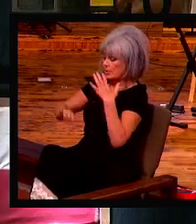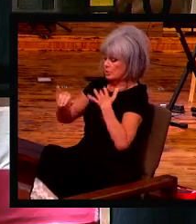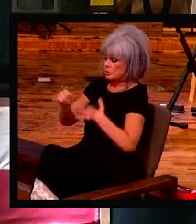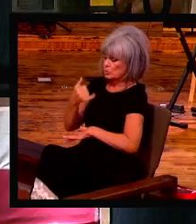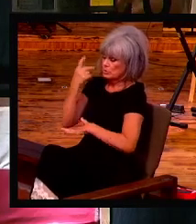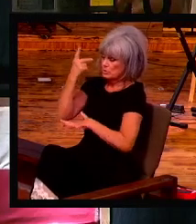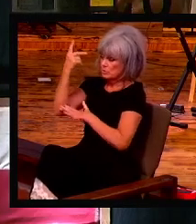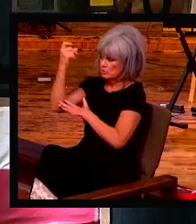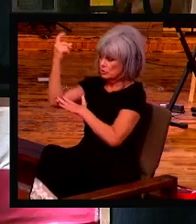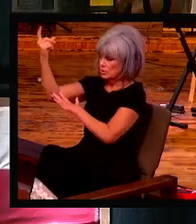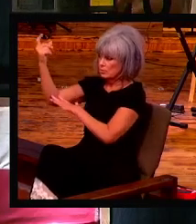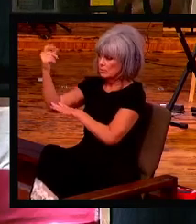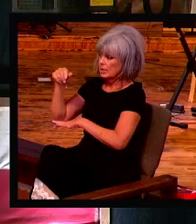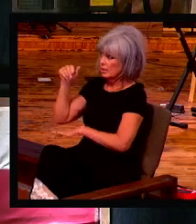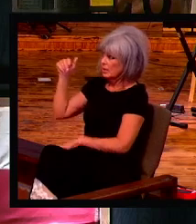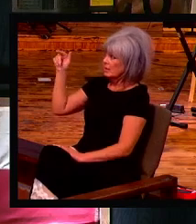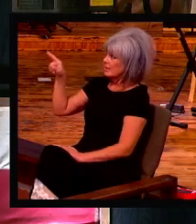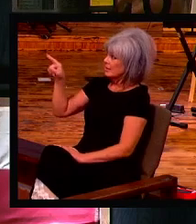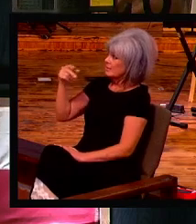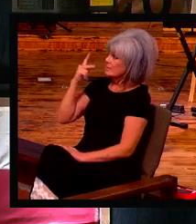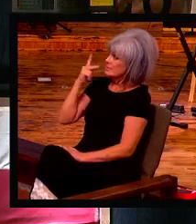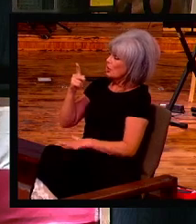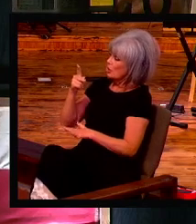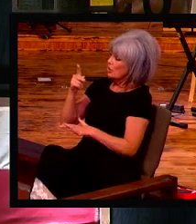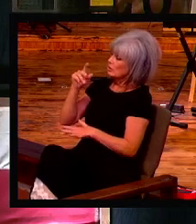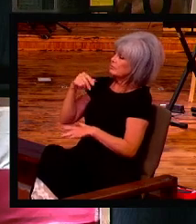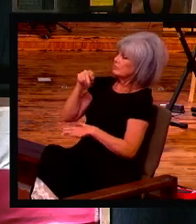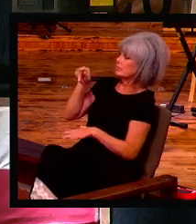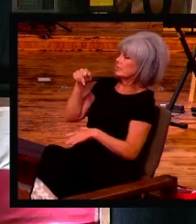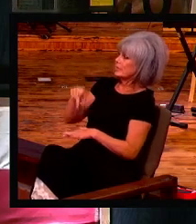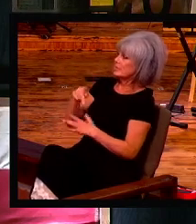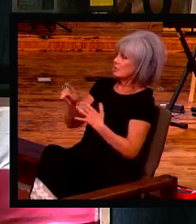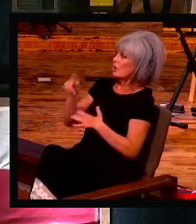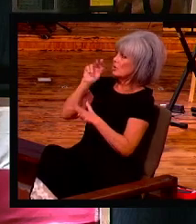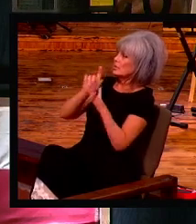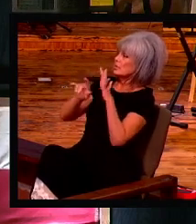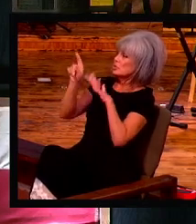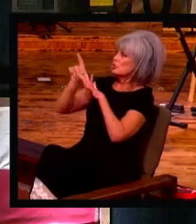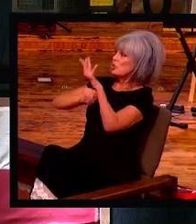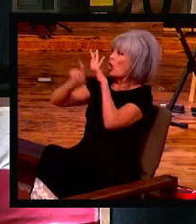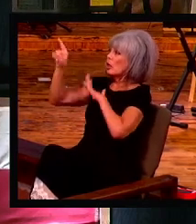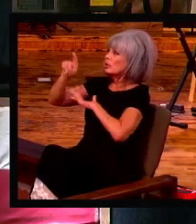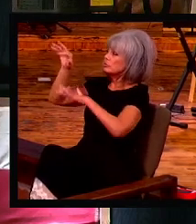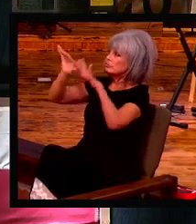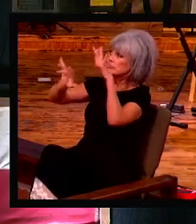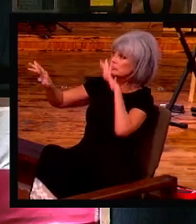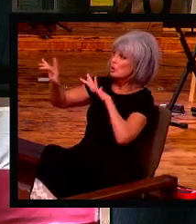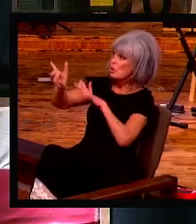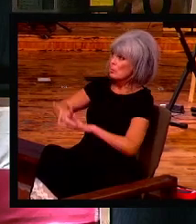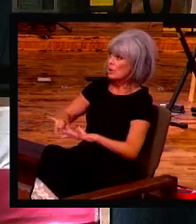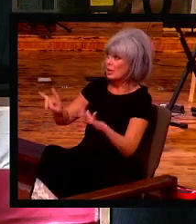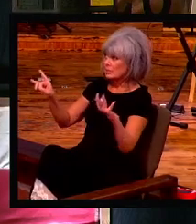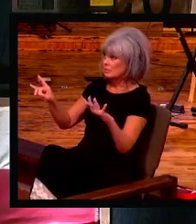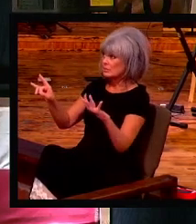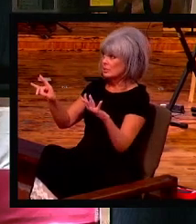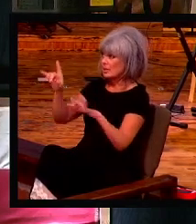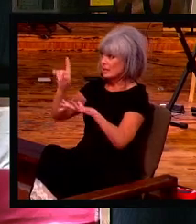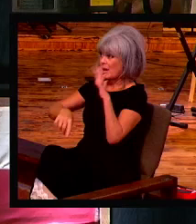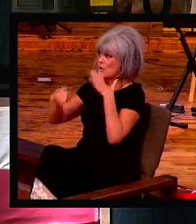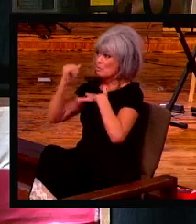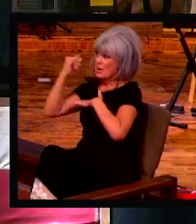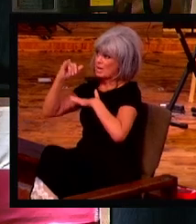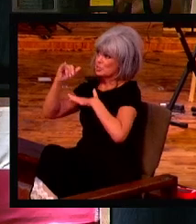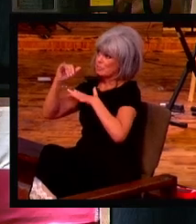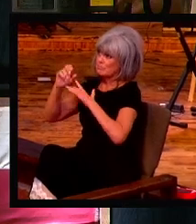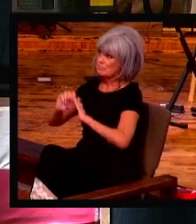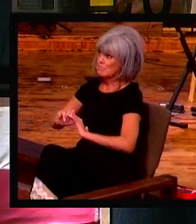he saw the sheaves bowing down and the moon and stars, but is it possible that that thing was even bigger than what he could have ever imagined? Is it possible that in my story,